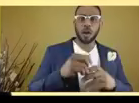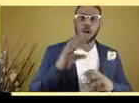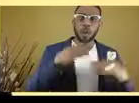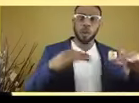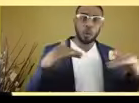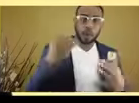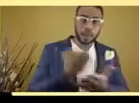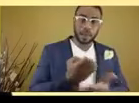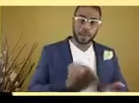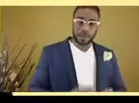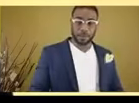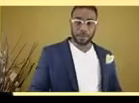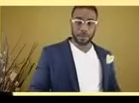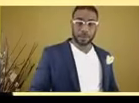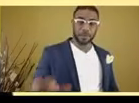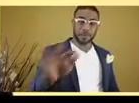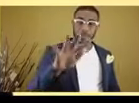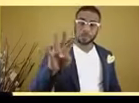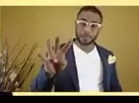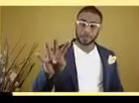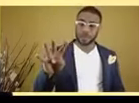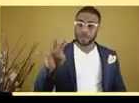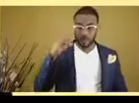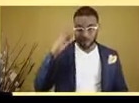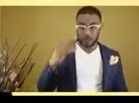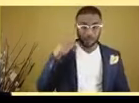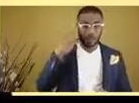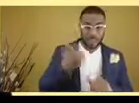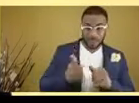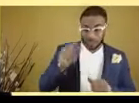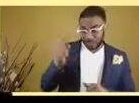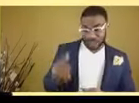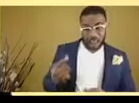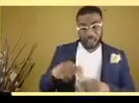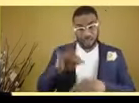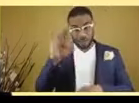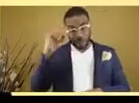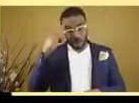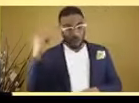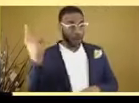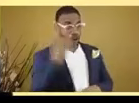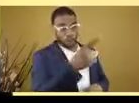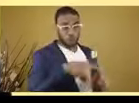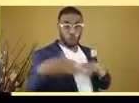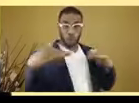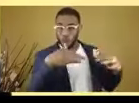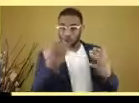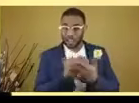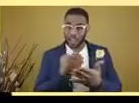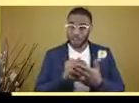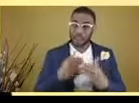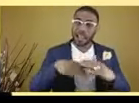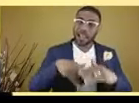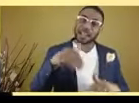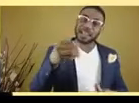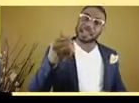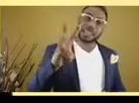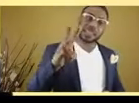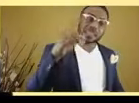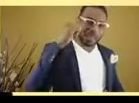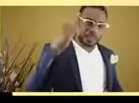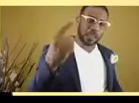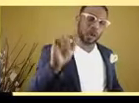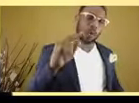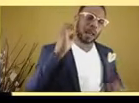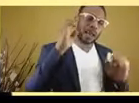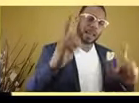economy, 54 cents of every discretionary dollar in the federal government going to the war economy, less than 16 cents going to